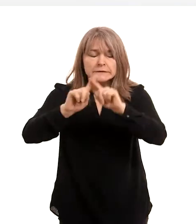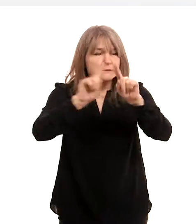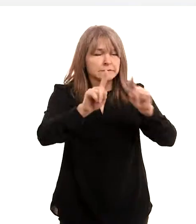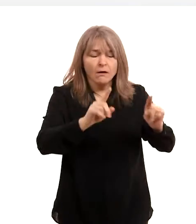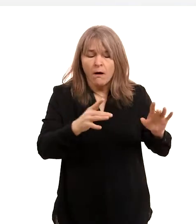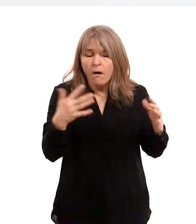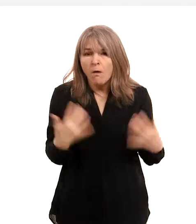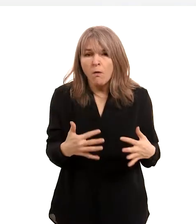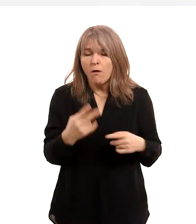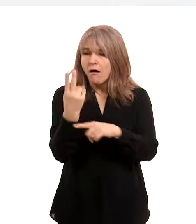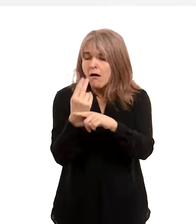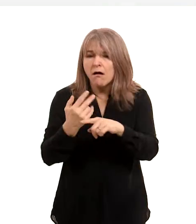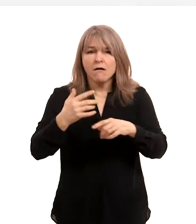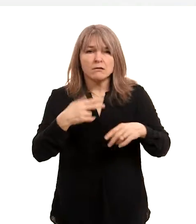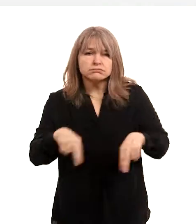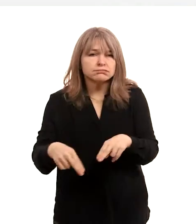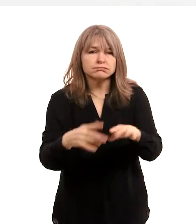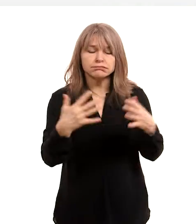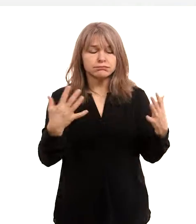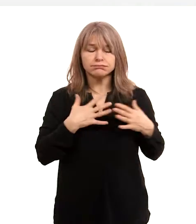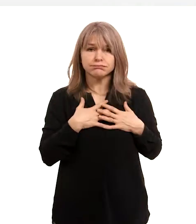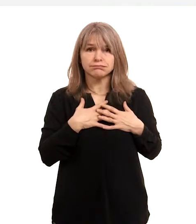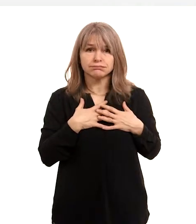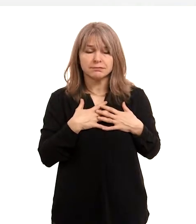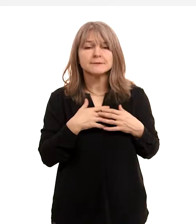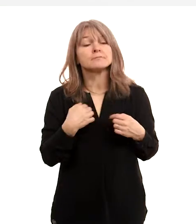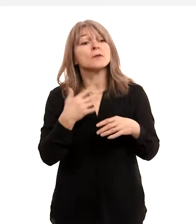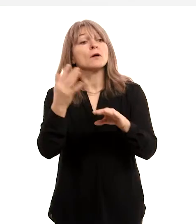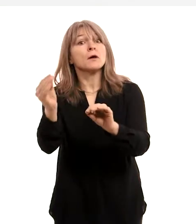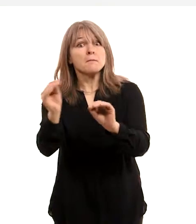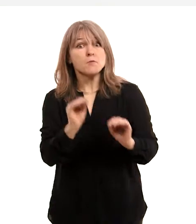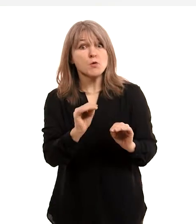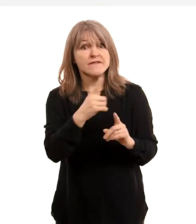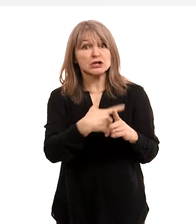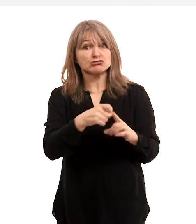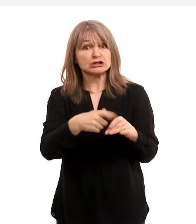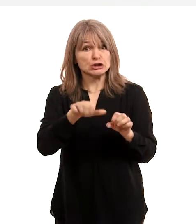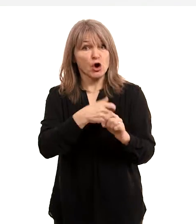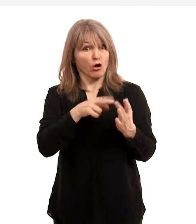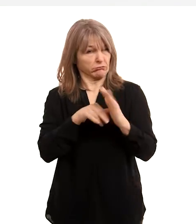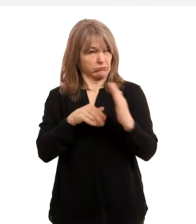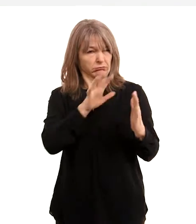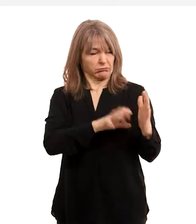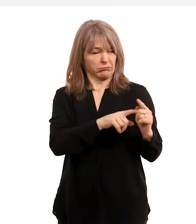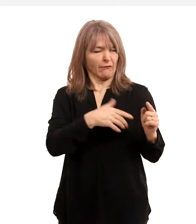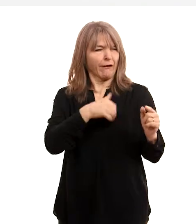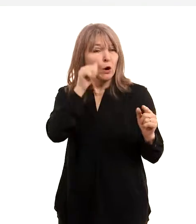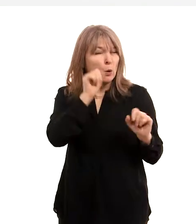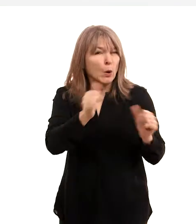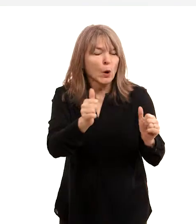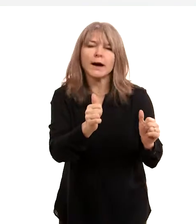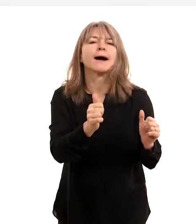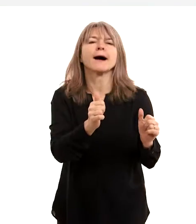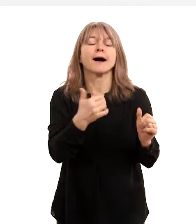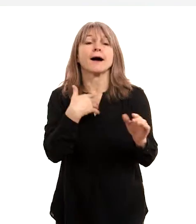I don't think I knew very much about Ceredigion, obviously coming from North Wales, when I moved